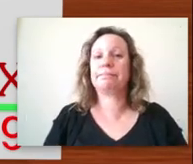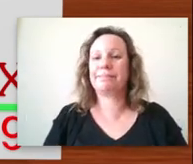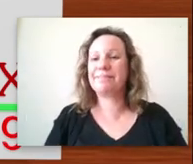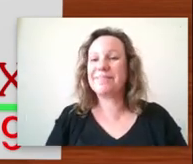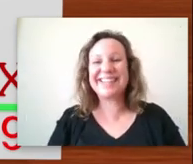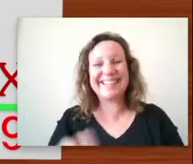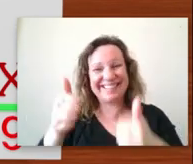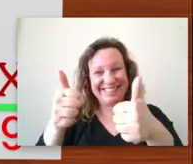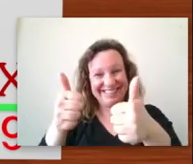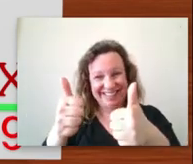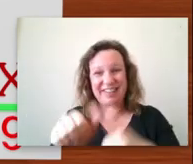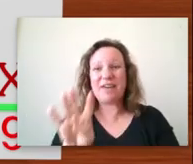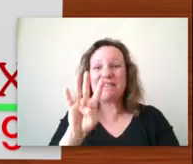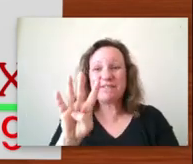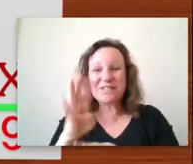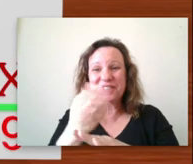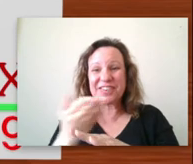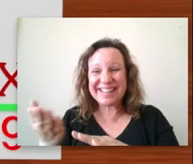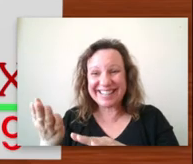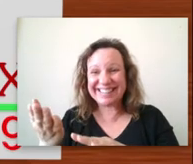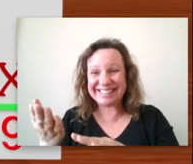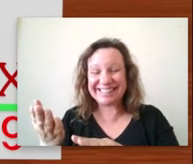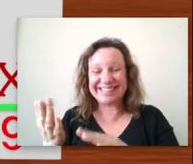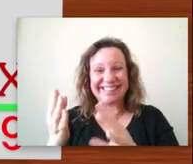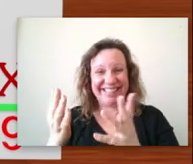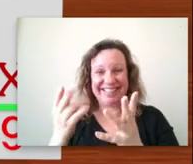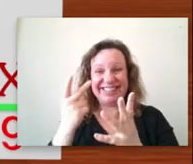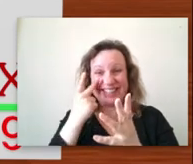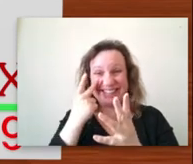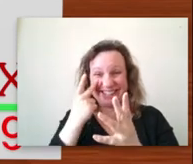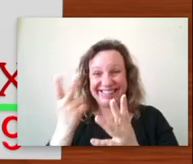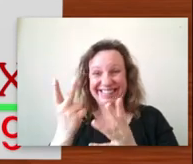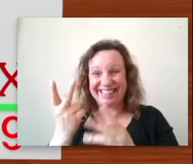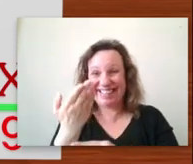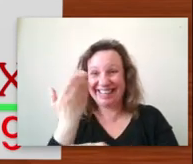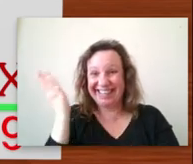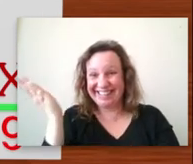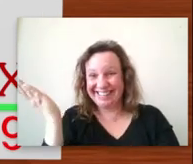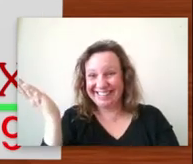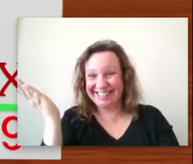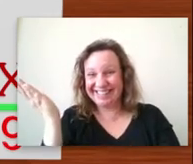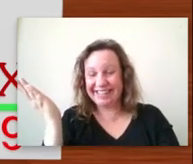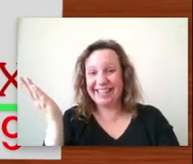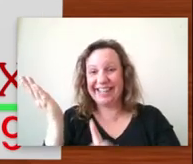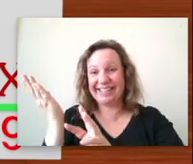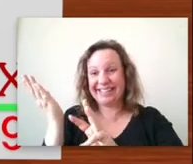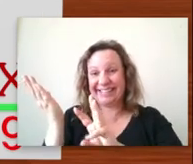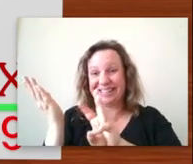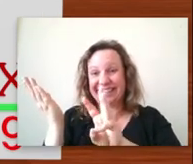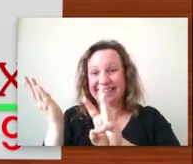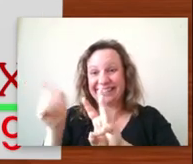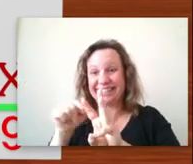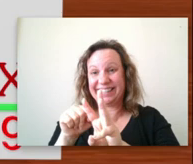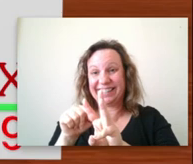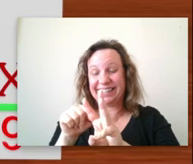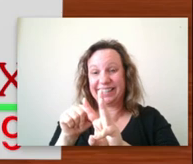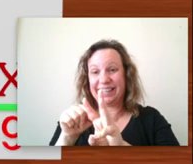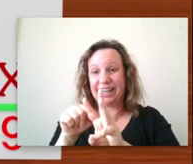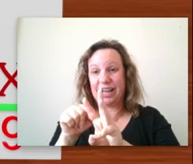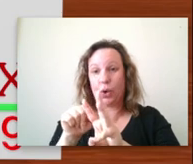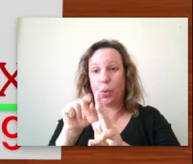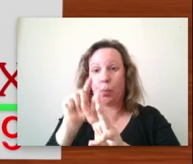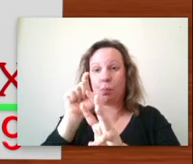Great job! We had 4 items and we can see that in this line plot. We look at the 6 and above the number we see 4 x's,